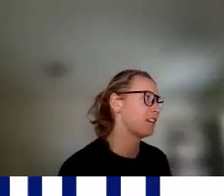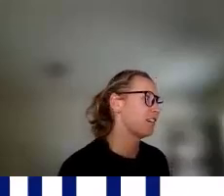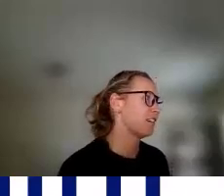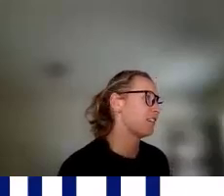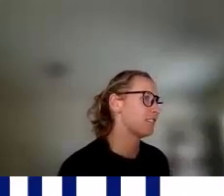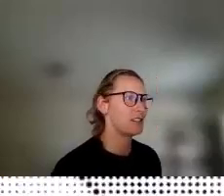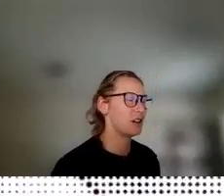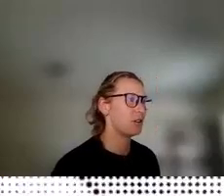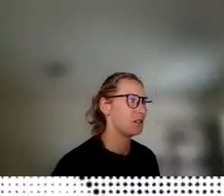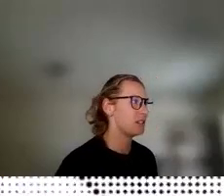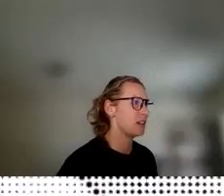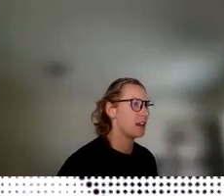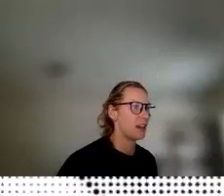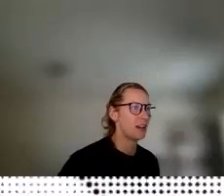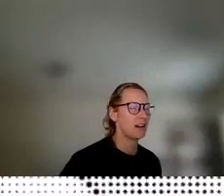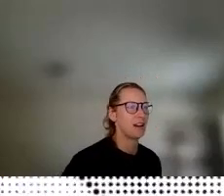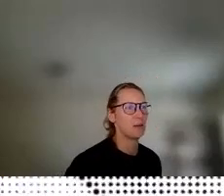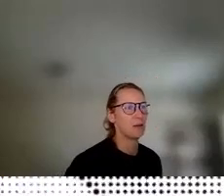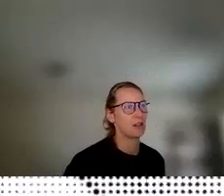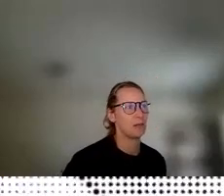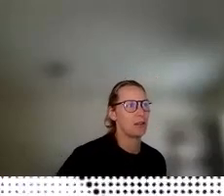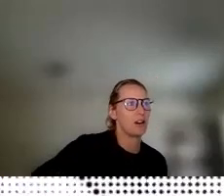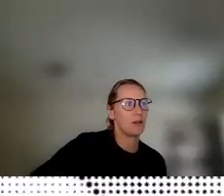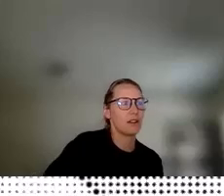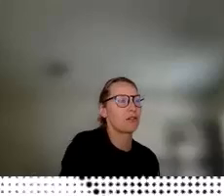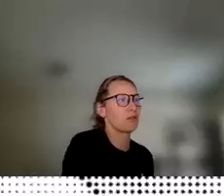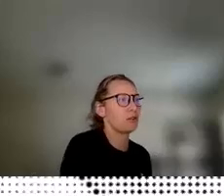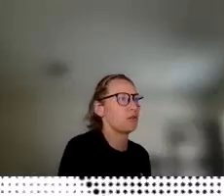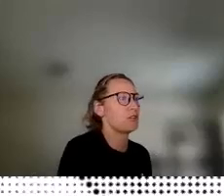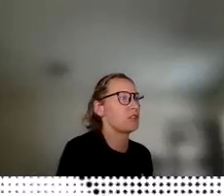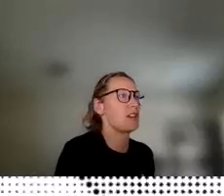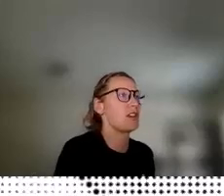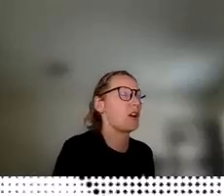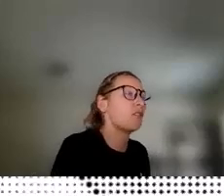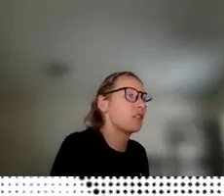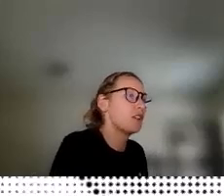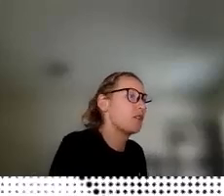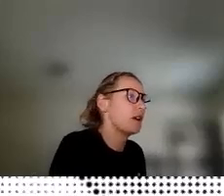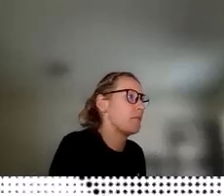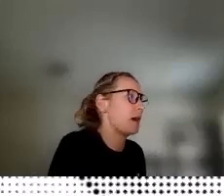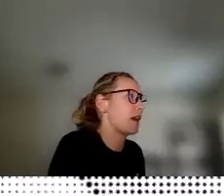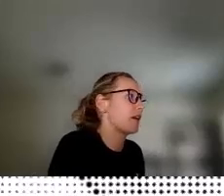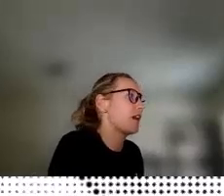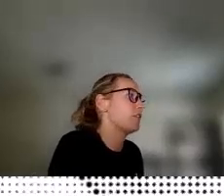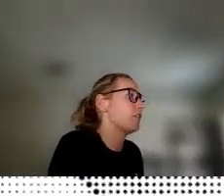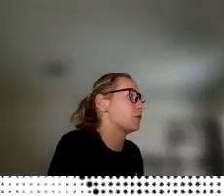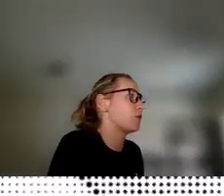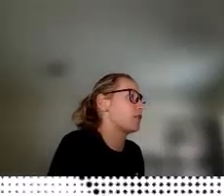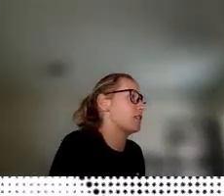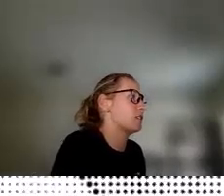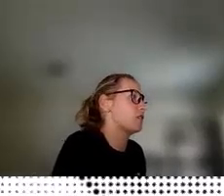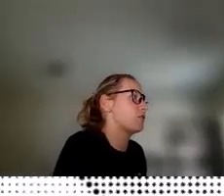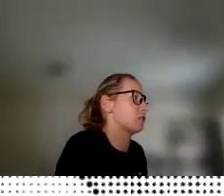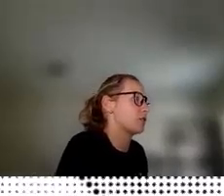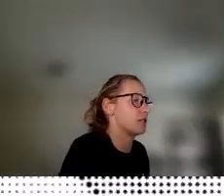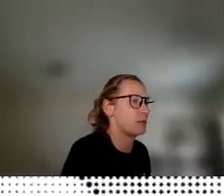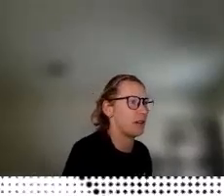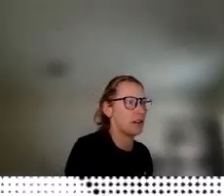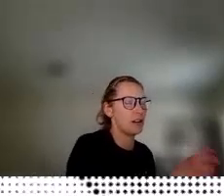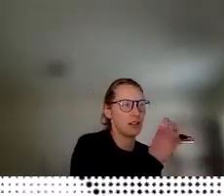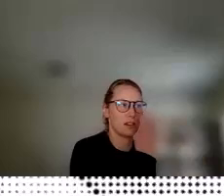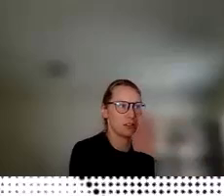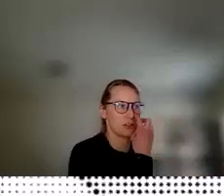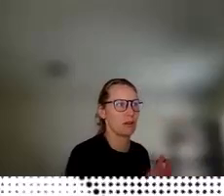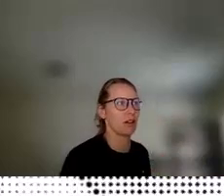waiver. So today we're going to be going through just the overview and background for this new